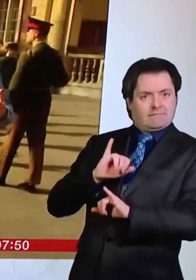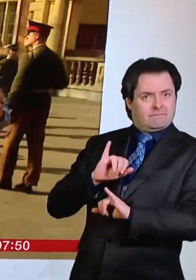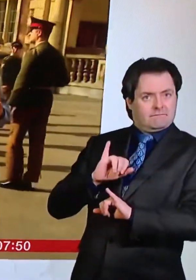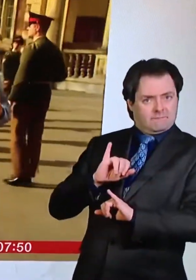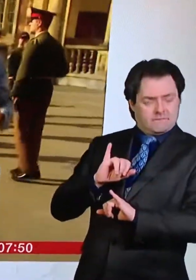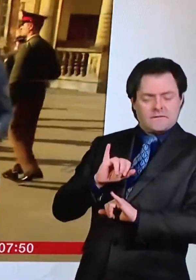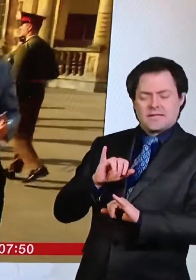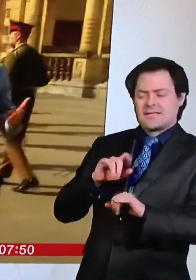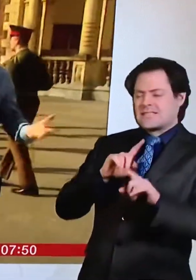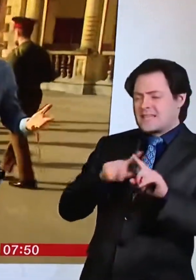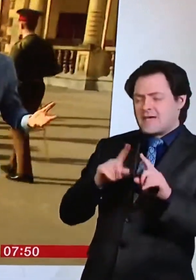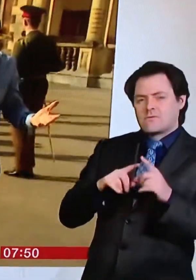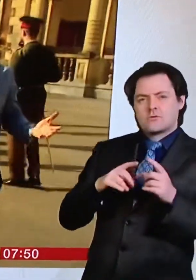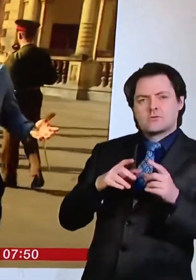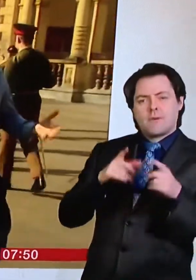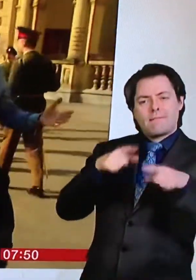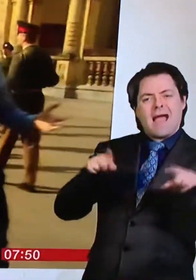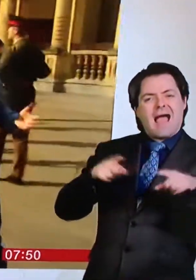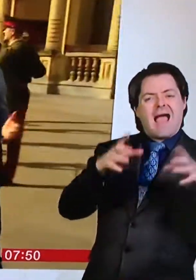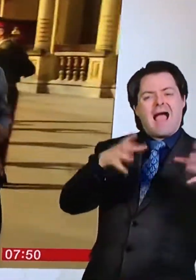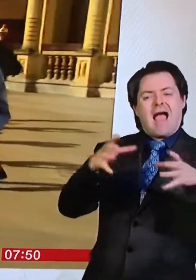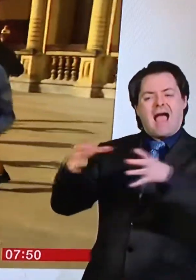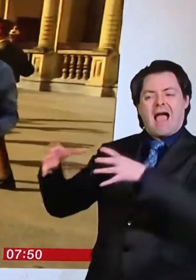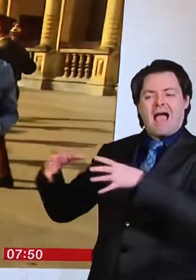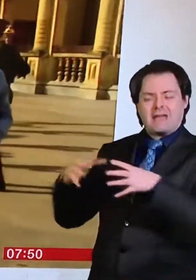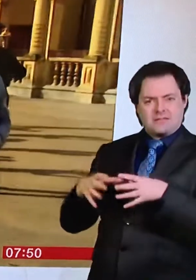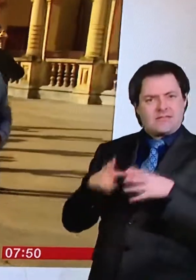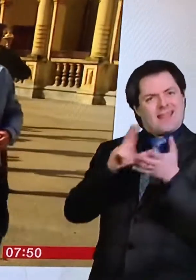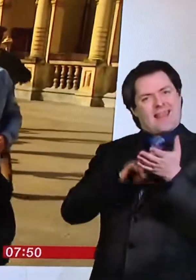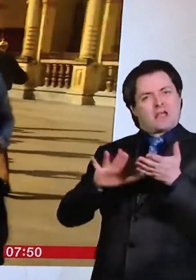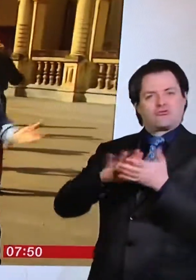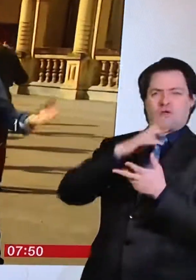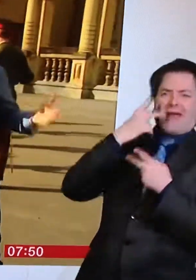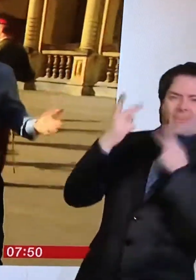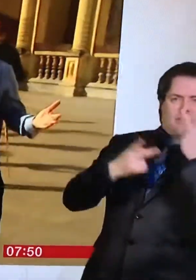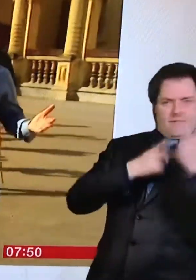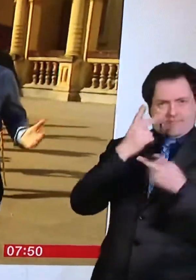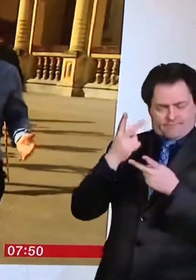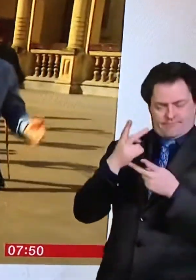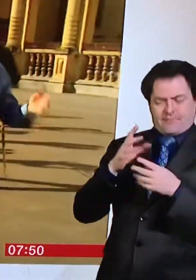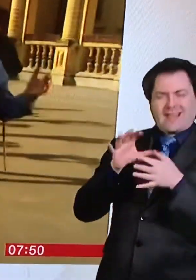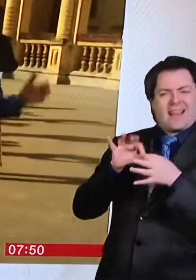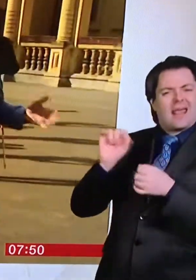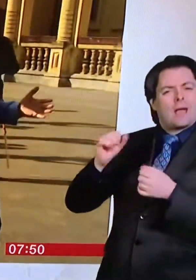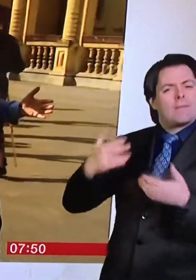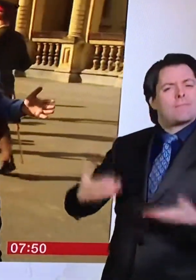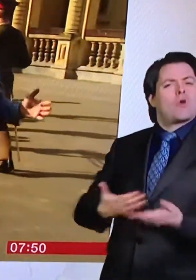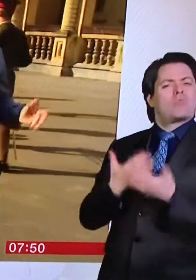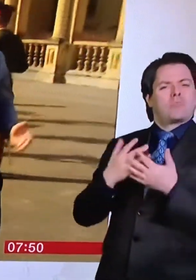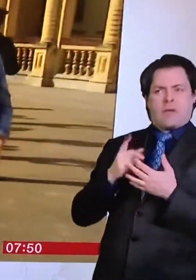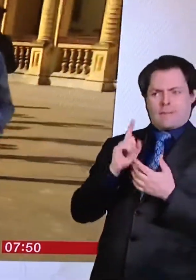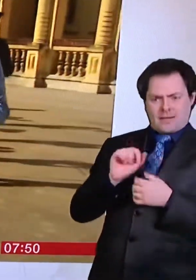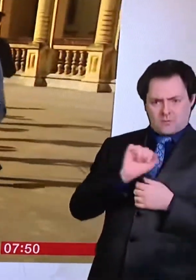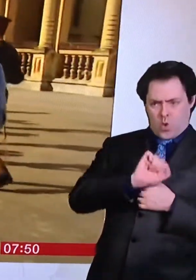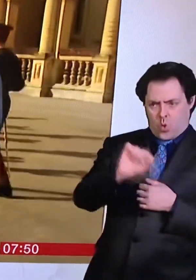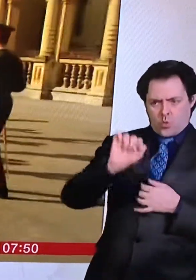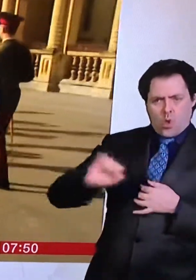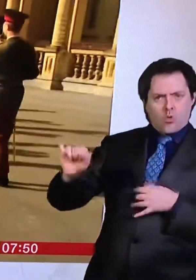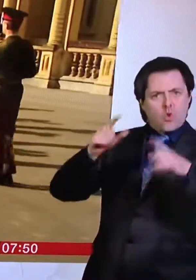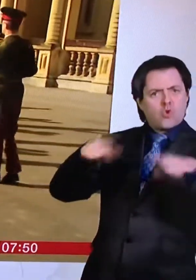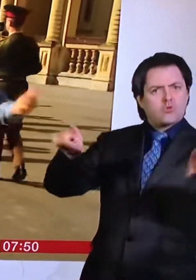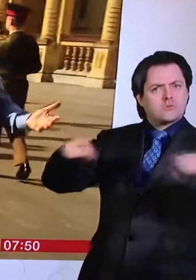brought together to perform the national anthem in honour of Queen Victoria's birthday. But each regiment had a different conductor and played a